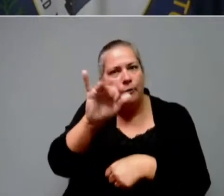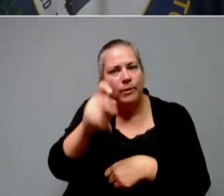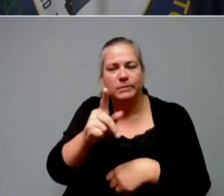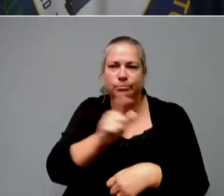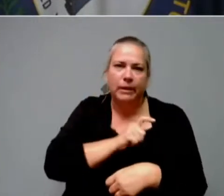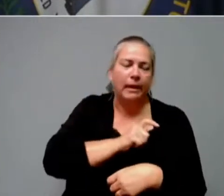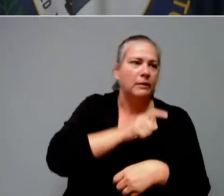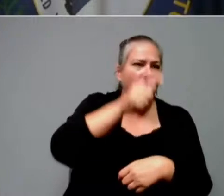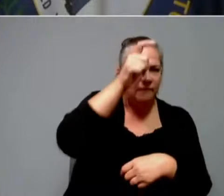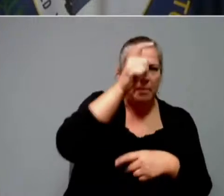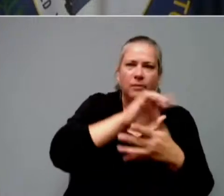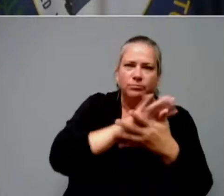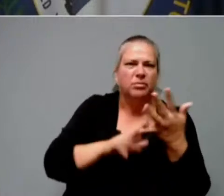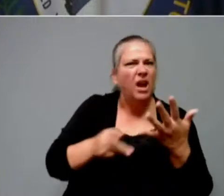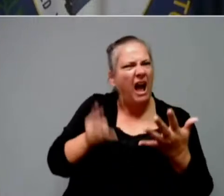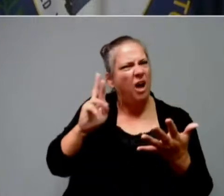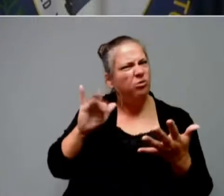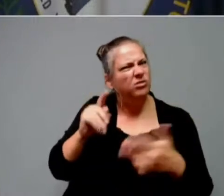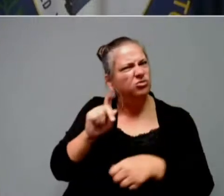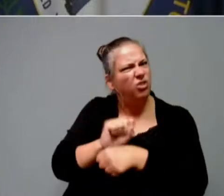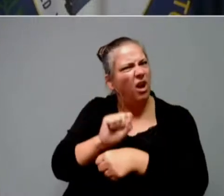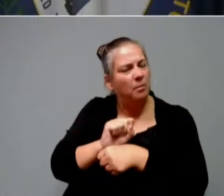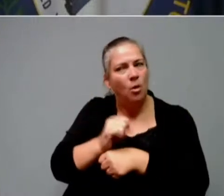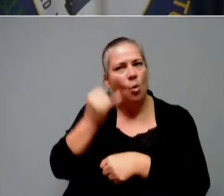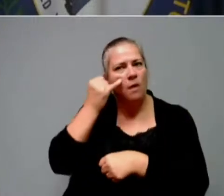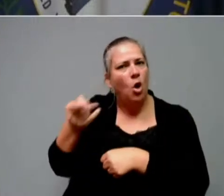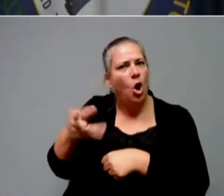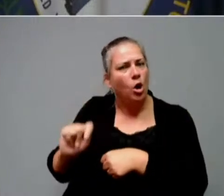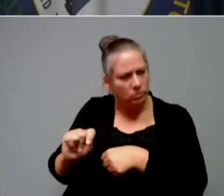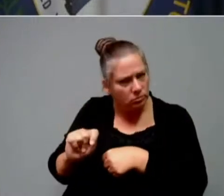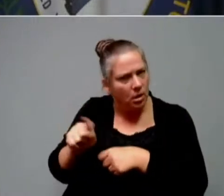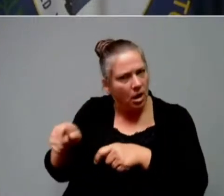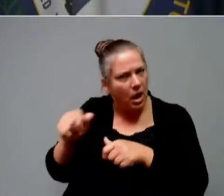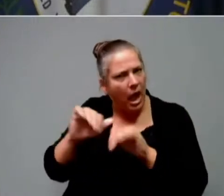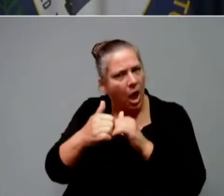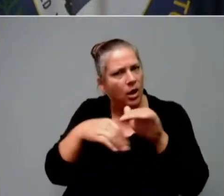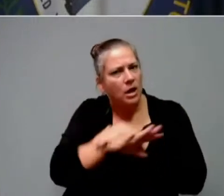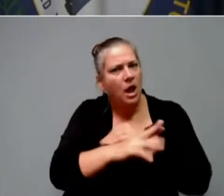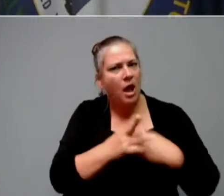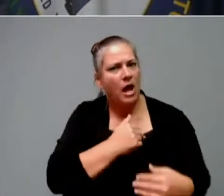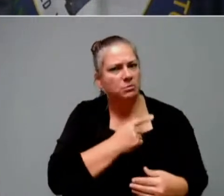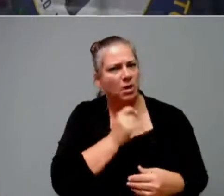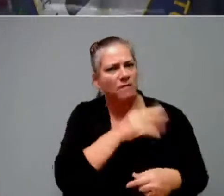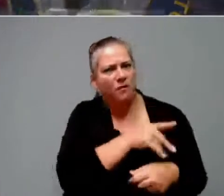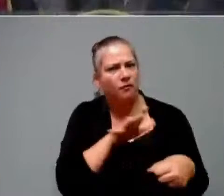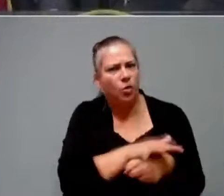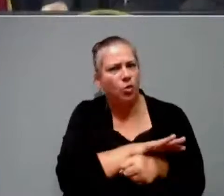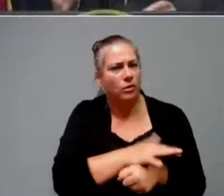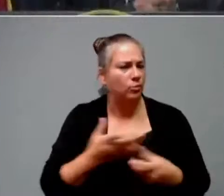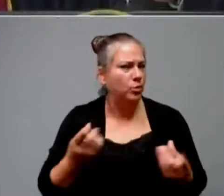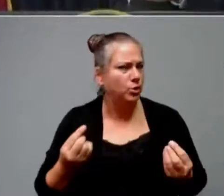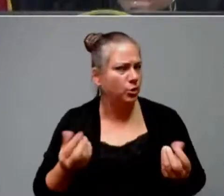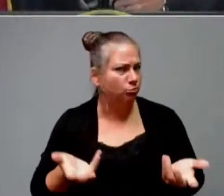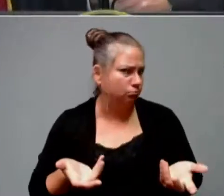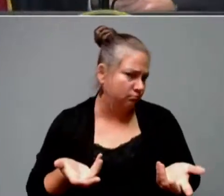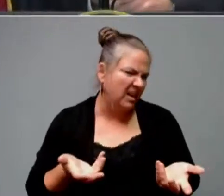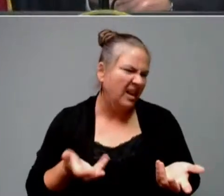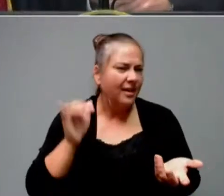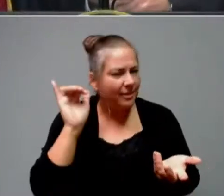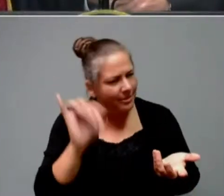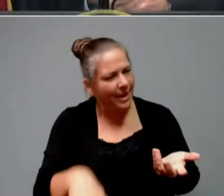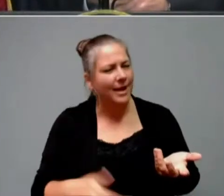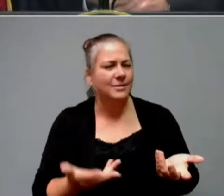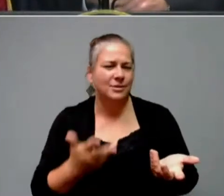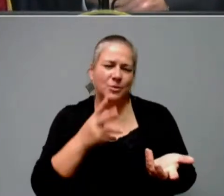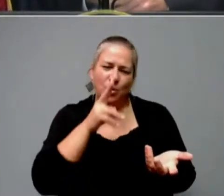they need if they're hospitalized. Let's look at folks in the ICU. So the intensive care